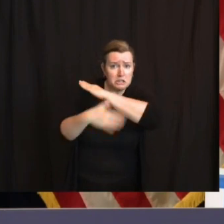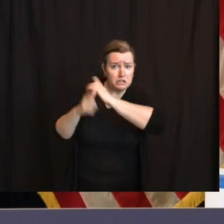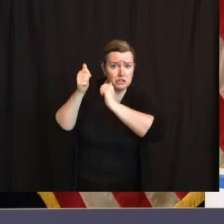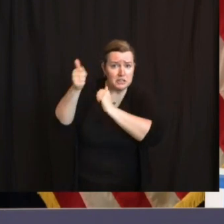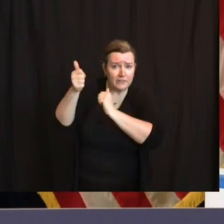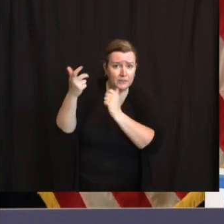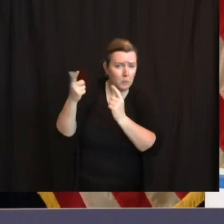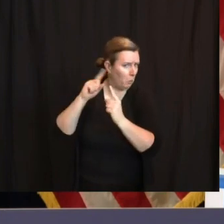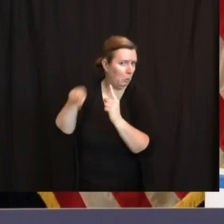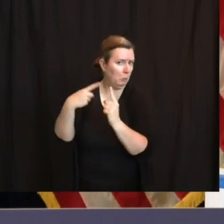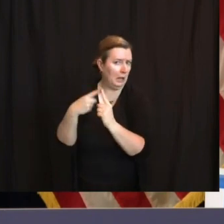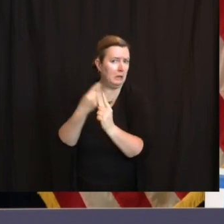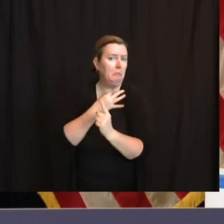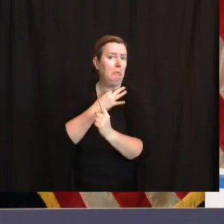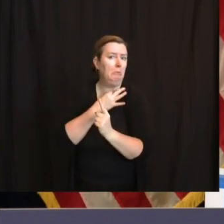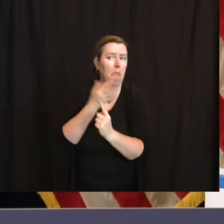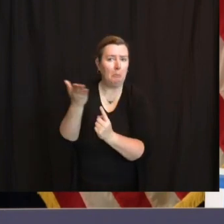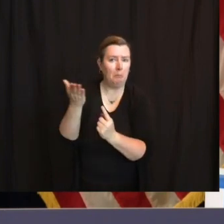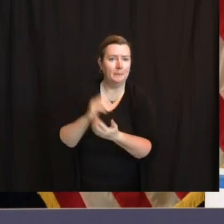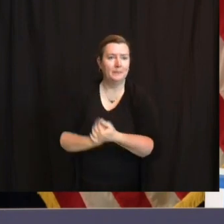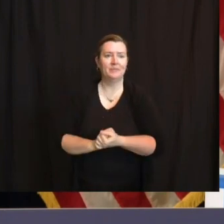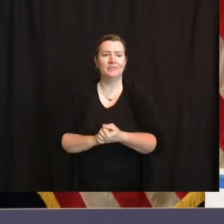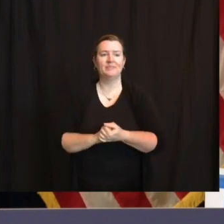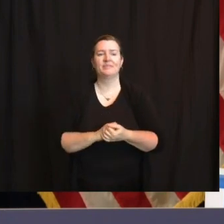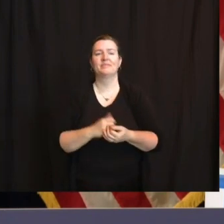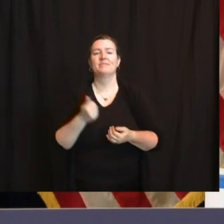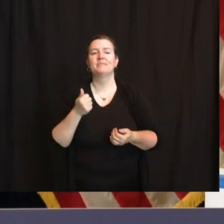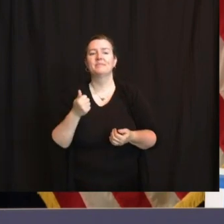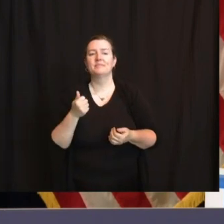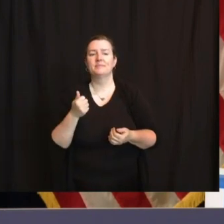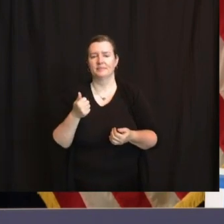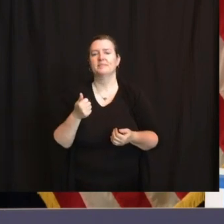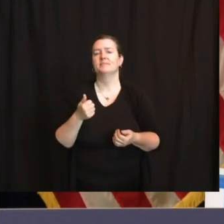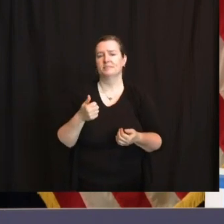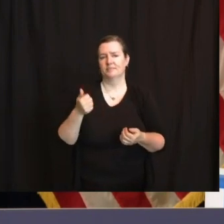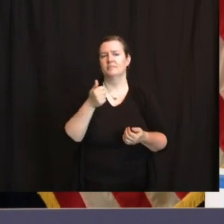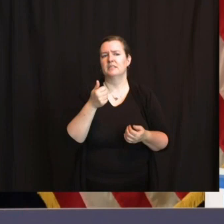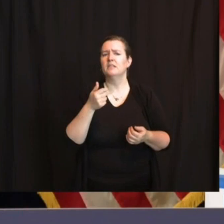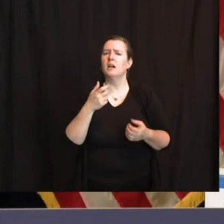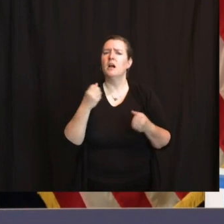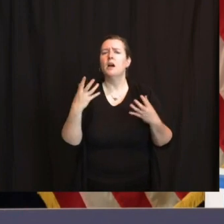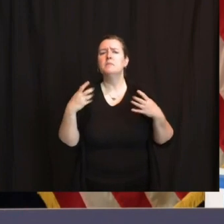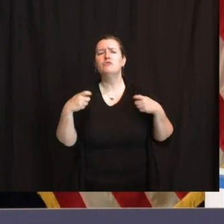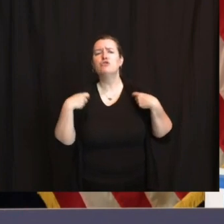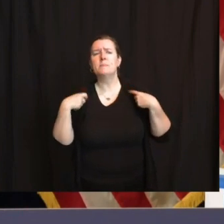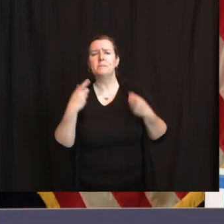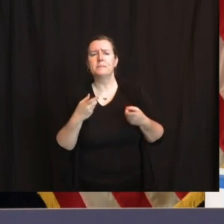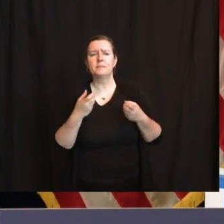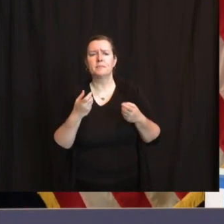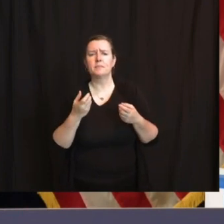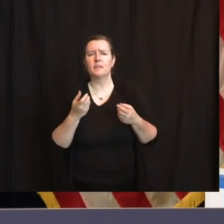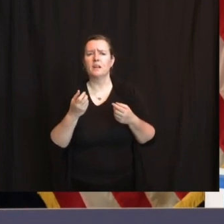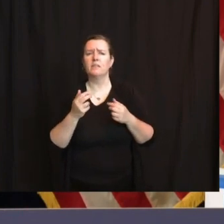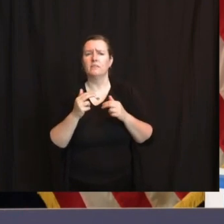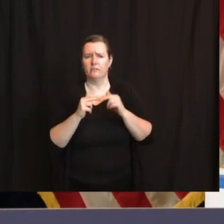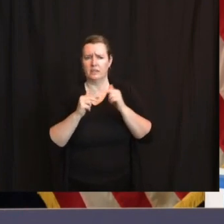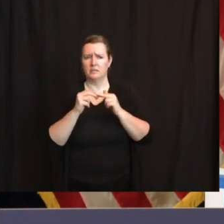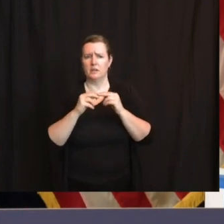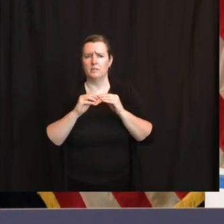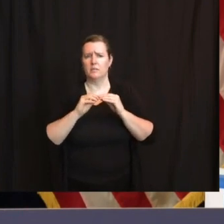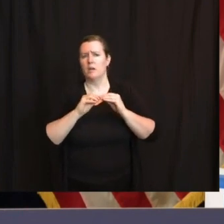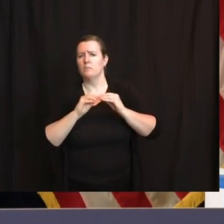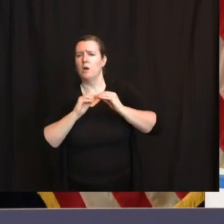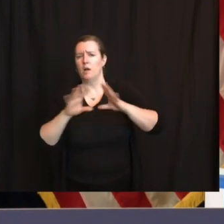many of the long-term care facilities have submitted updated outbreak prevention plans as the deadline is today? And will these be posted